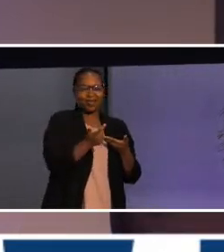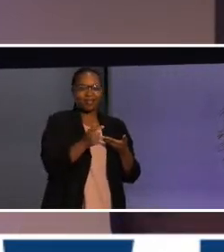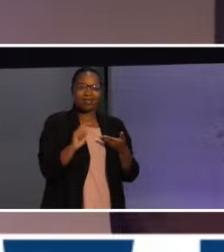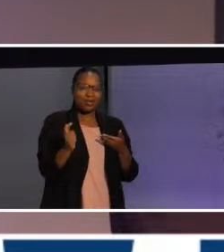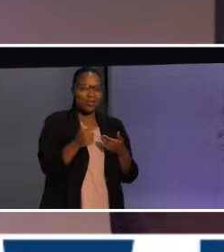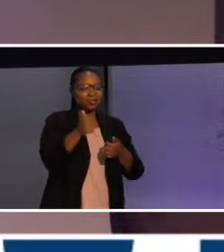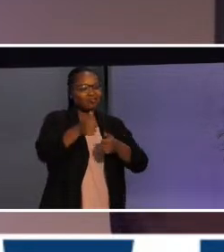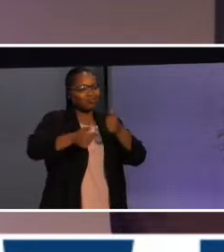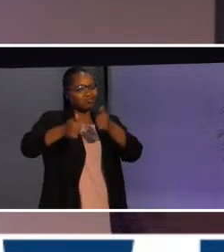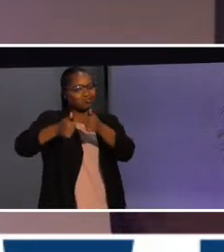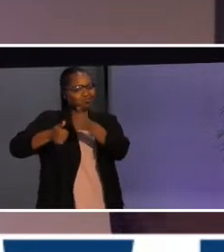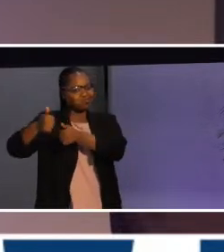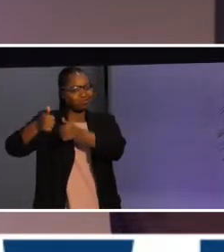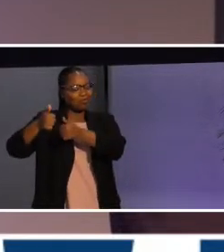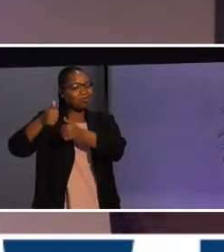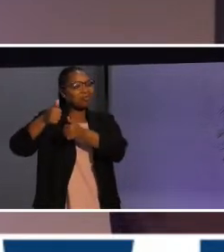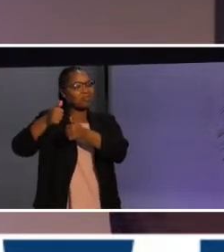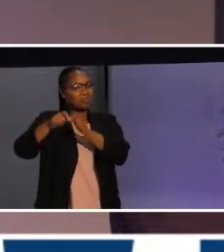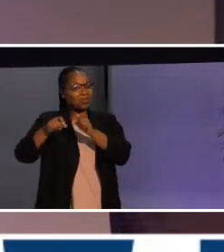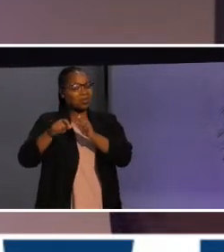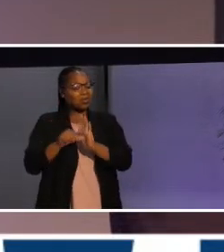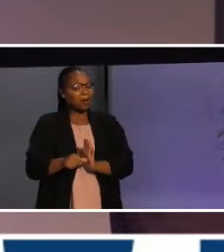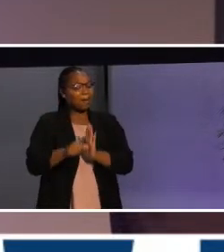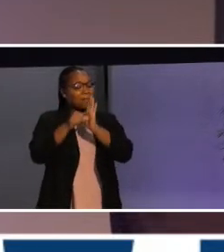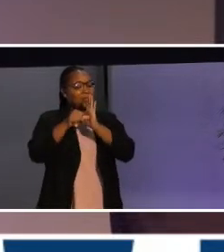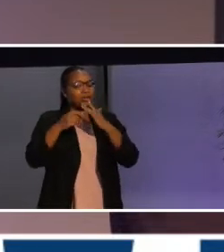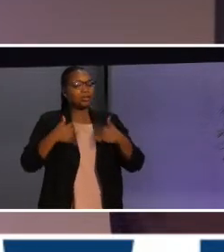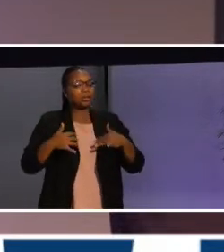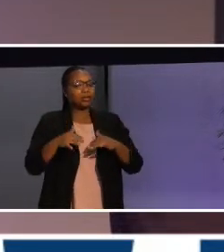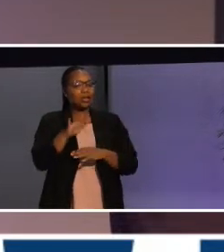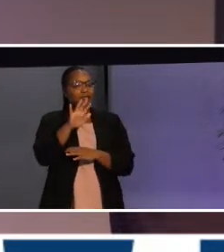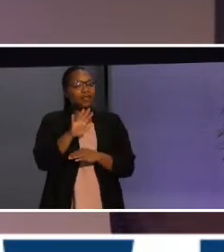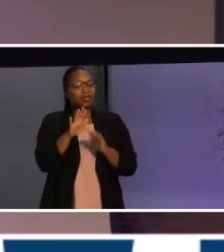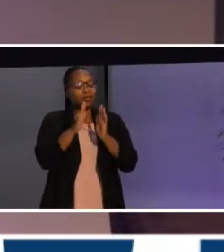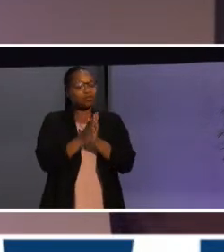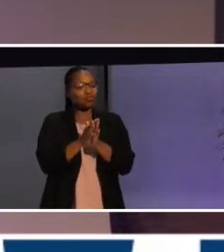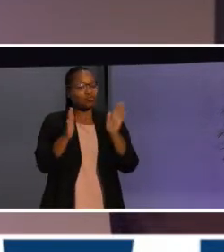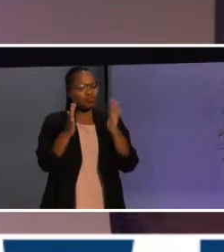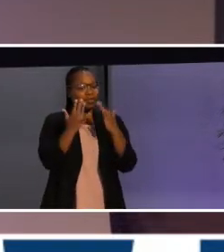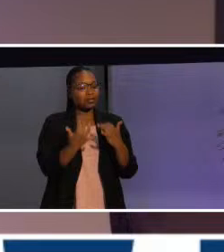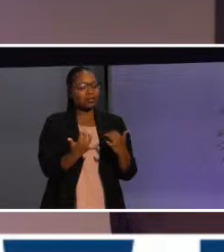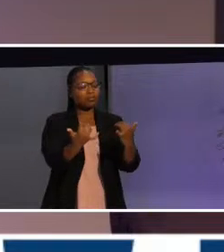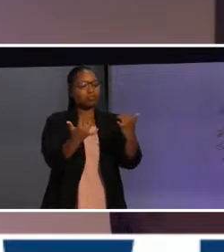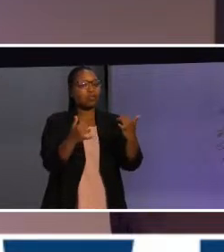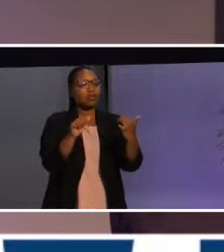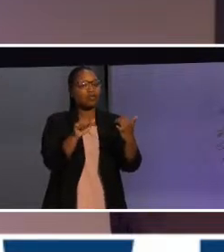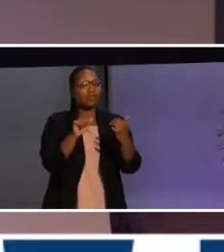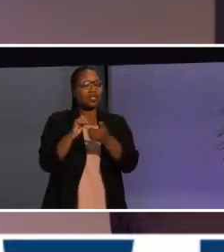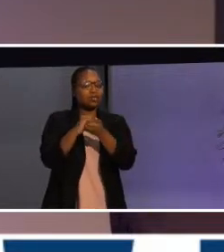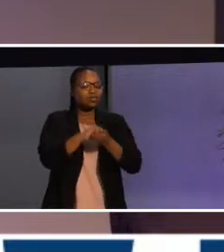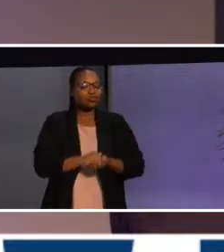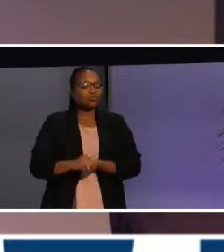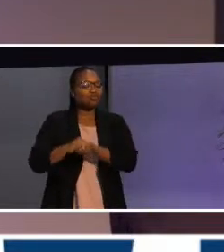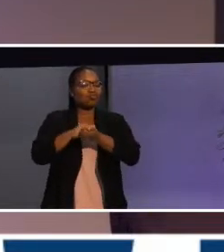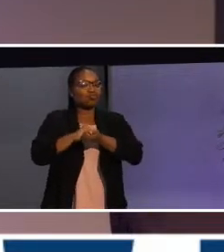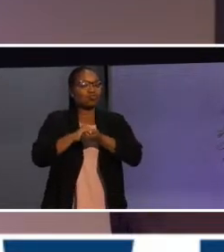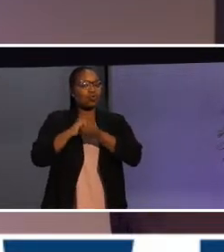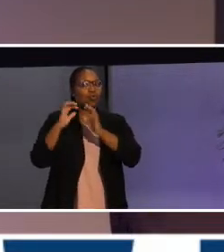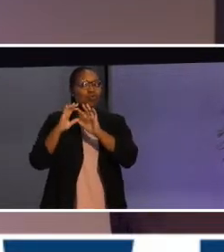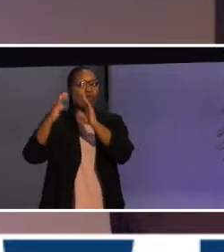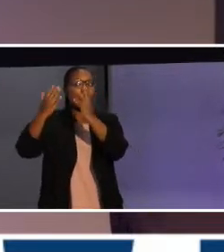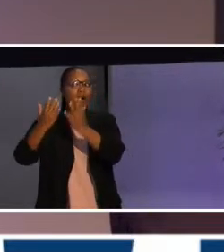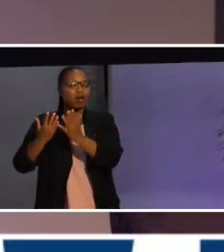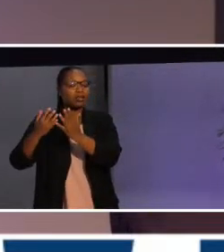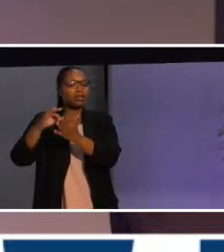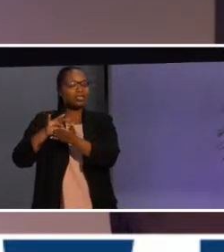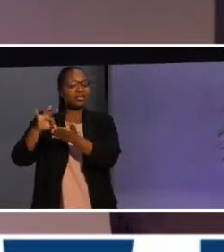delegates of this important 5th General Assembly of the Association of World Election Bodies.